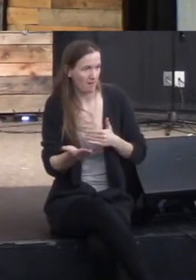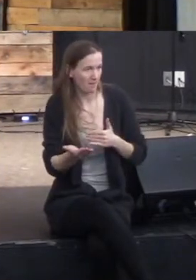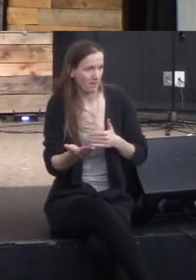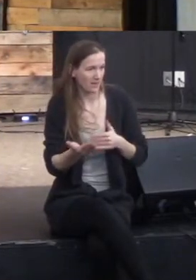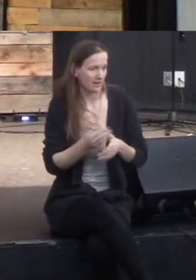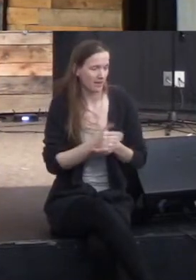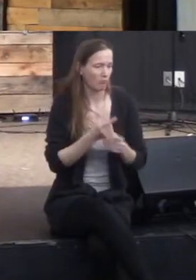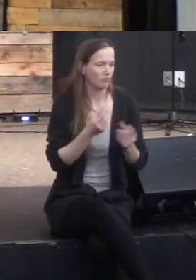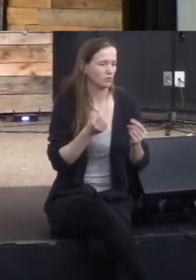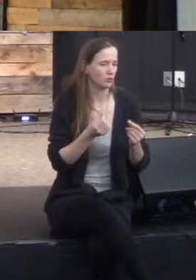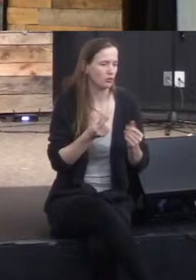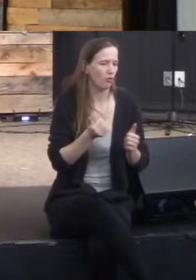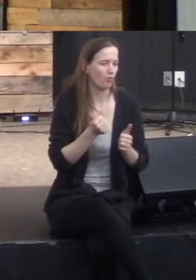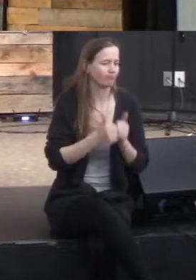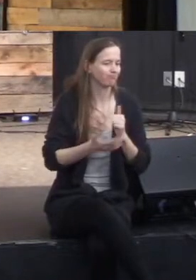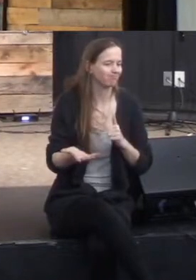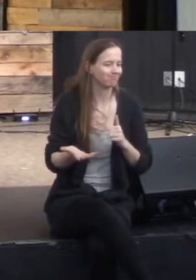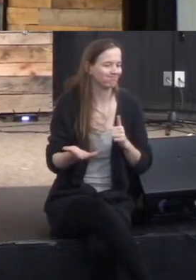It's a name that we share.